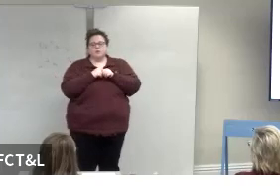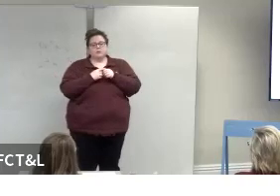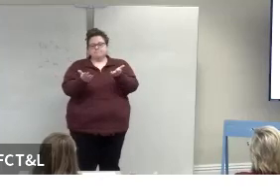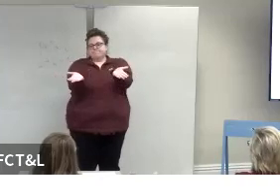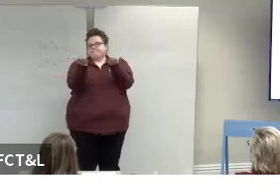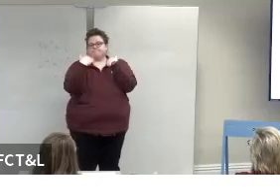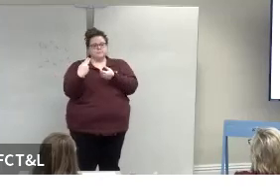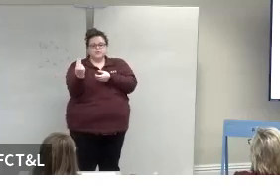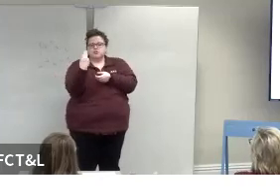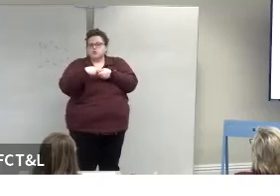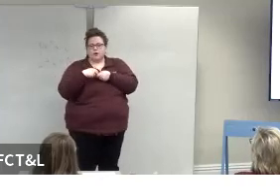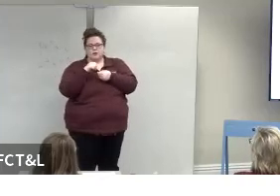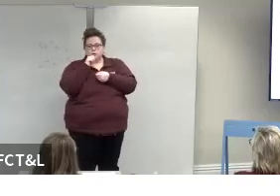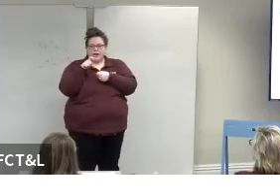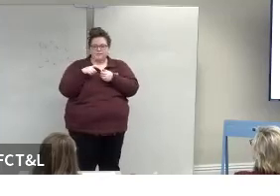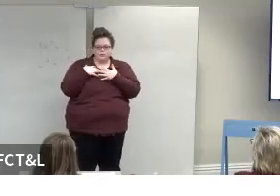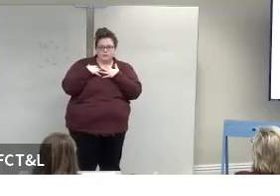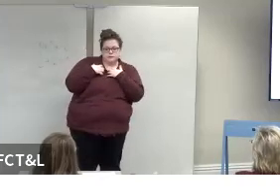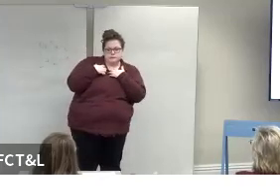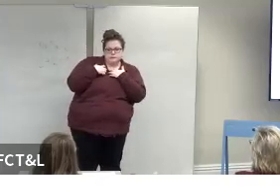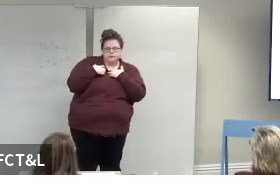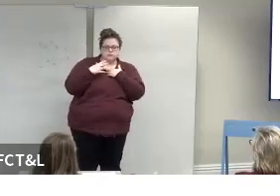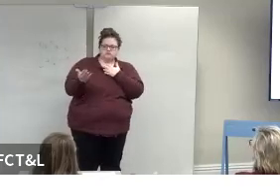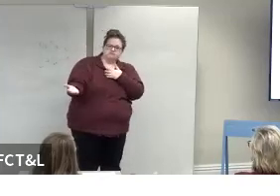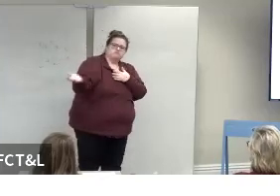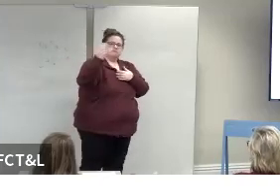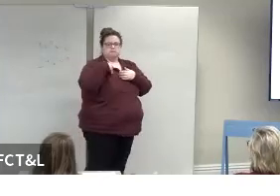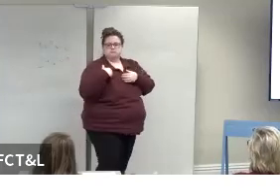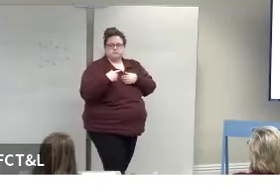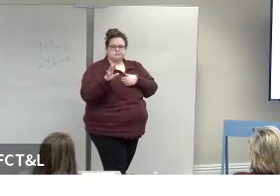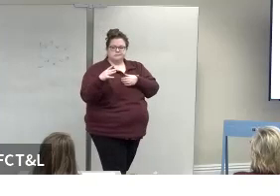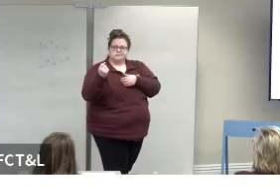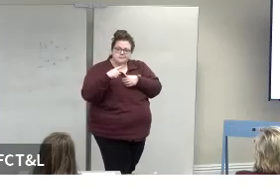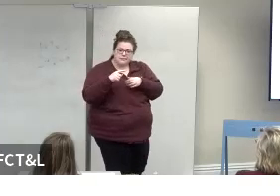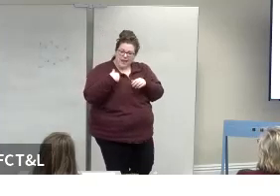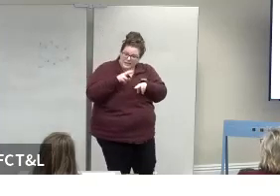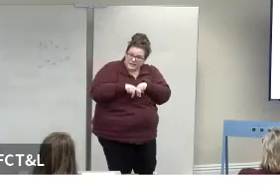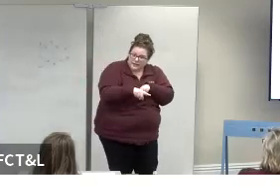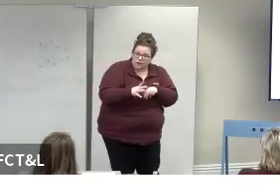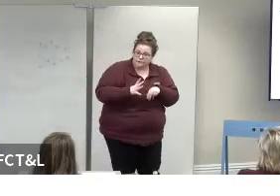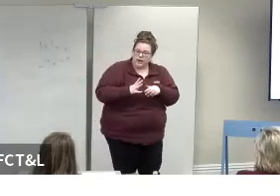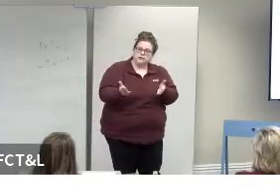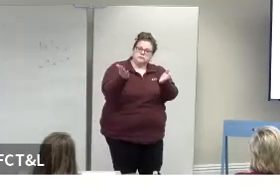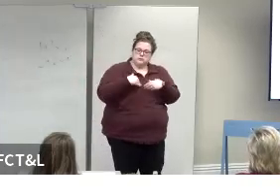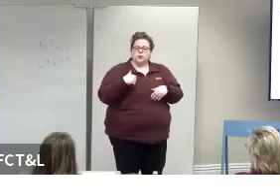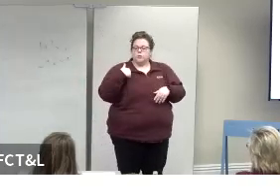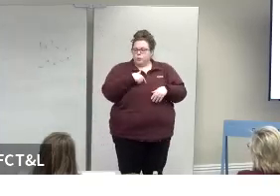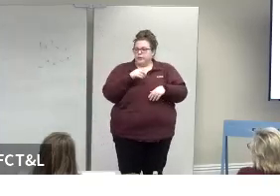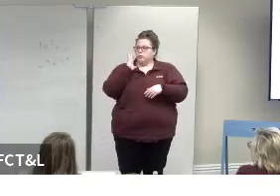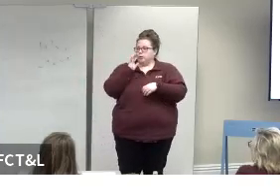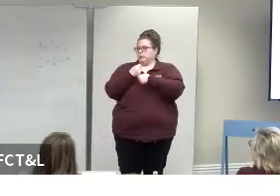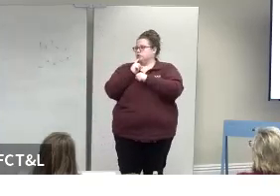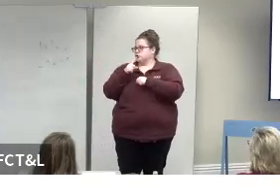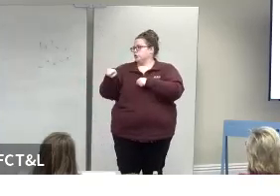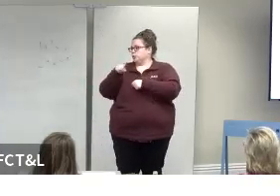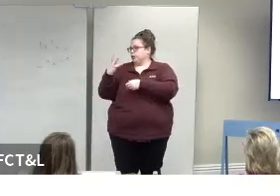so anyways, but please just come over and say hello. Don't be so apprehensive. Oftentimes people are afraid to just say, can I